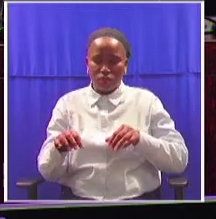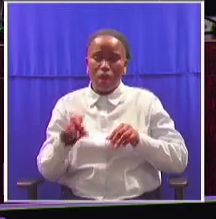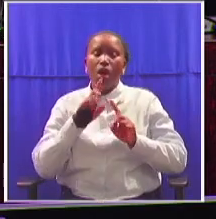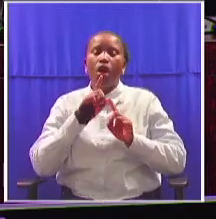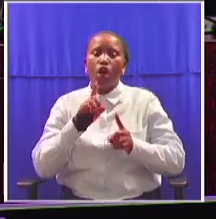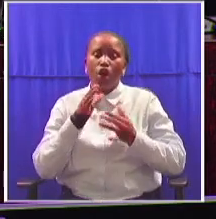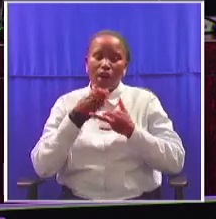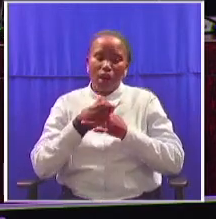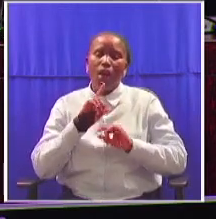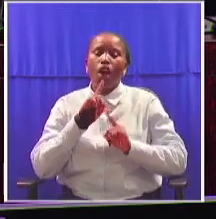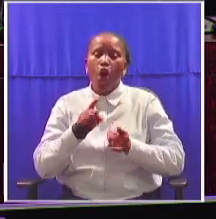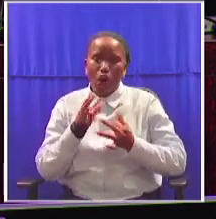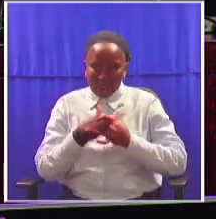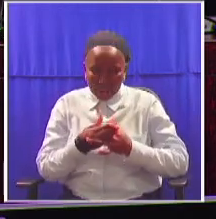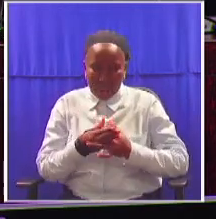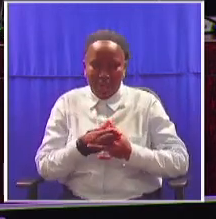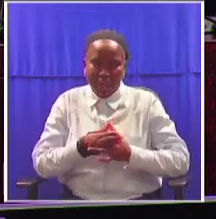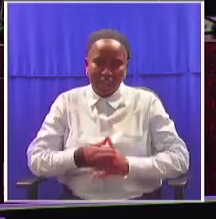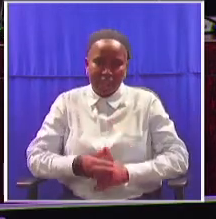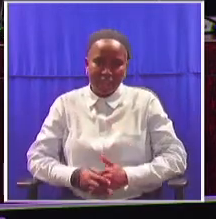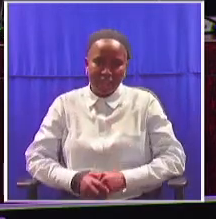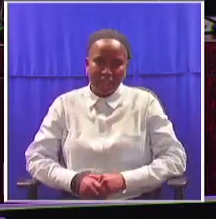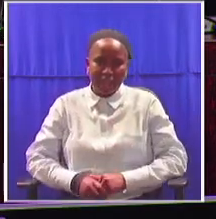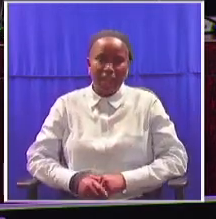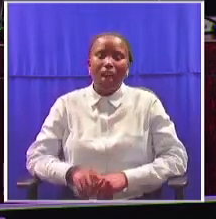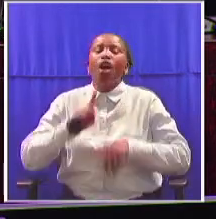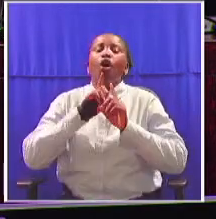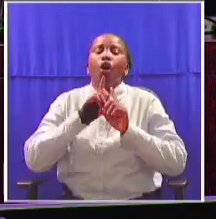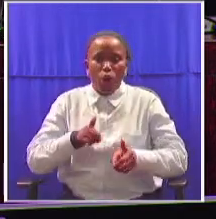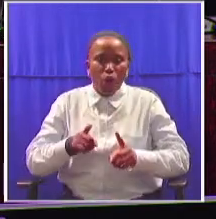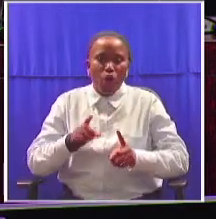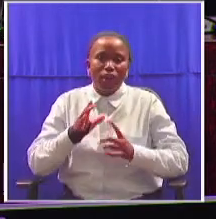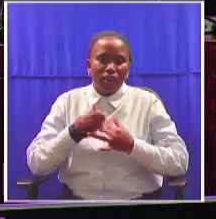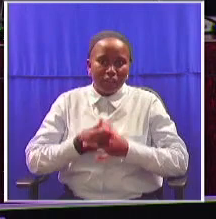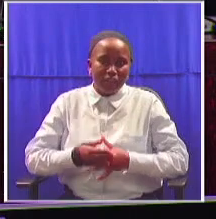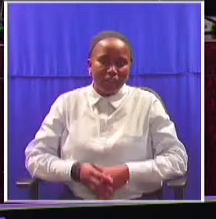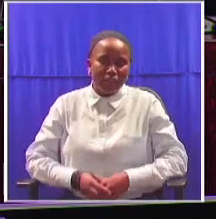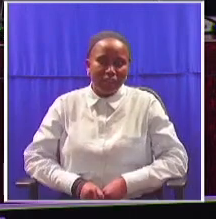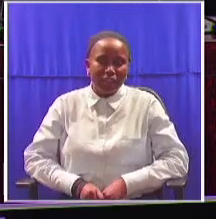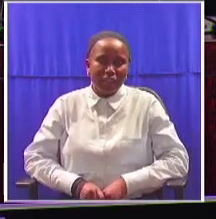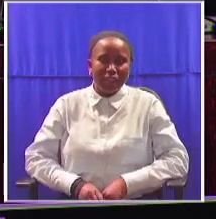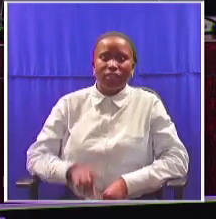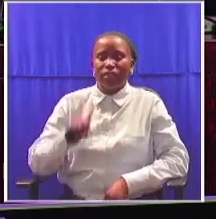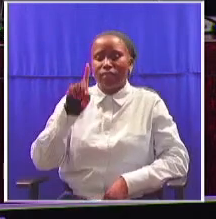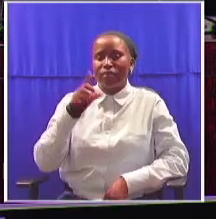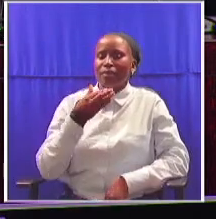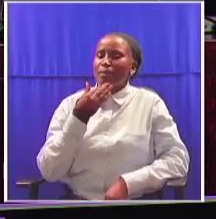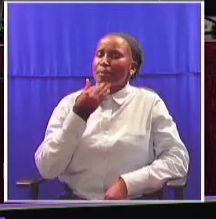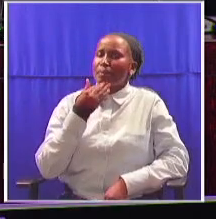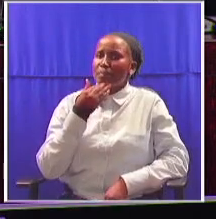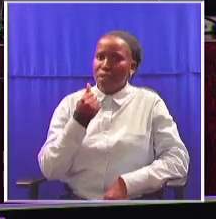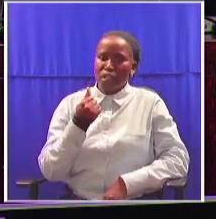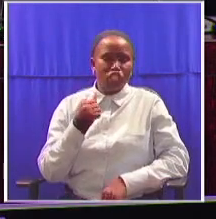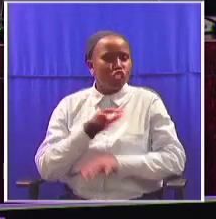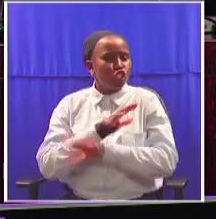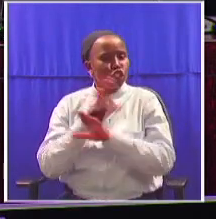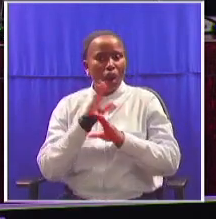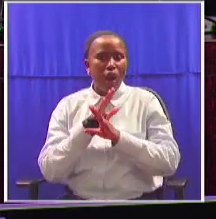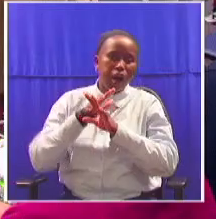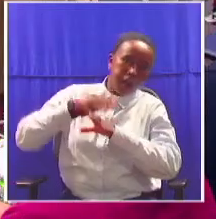through negotiation. Order. Please do not drown the speaker, please.